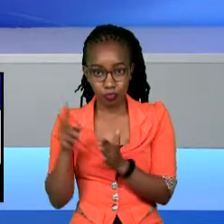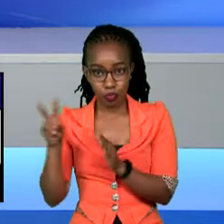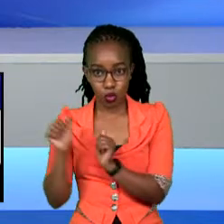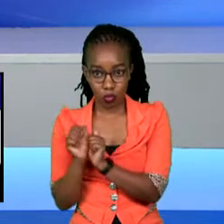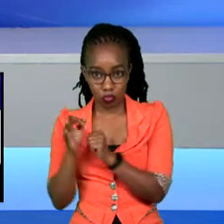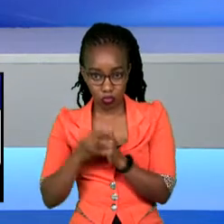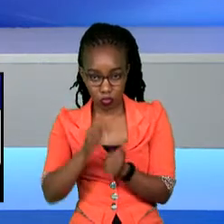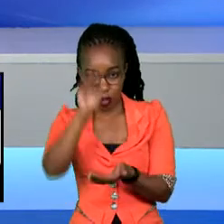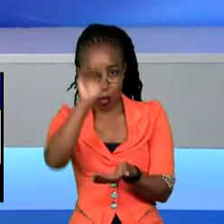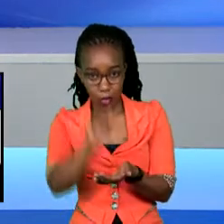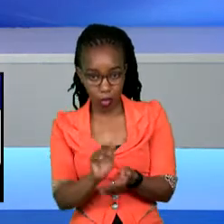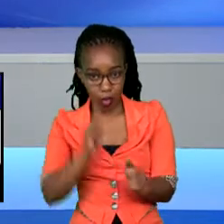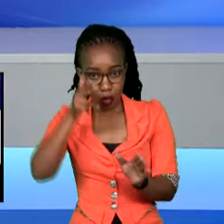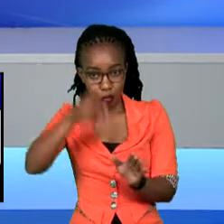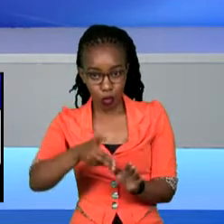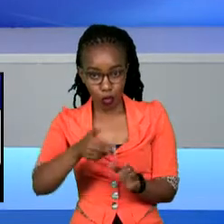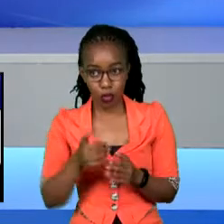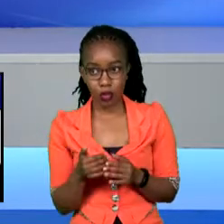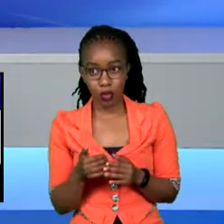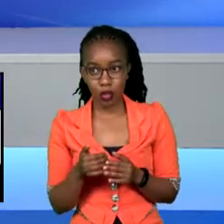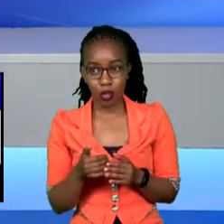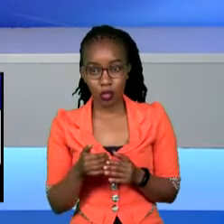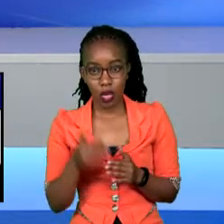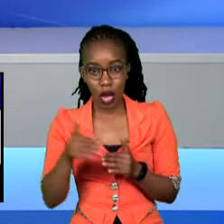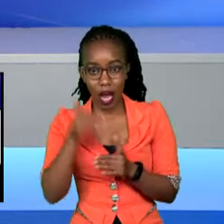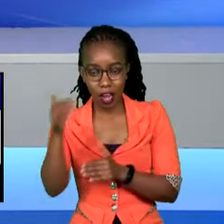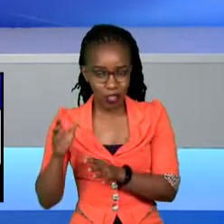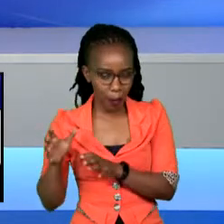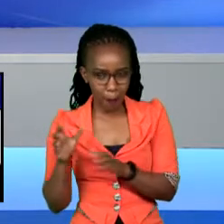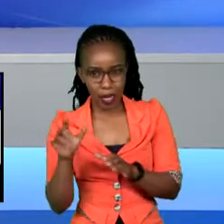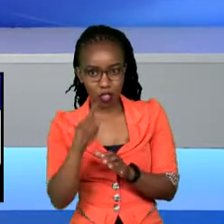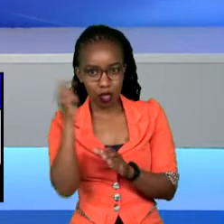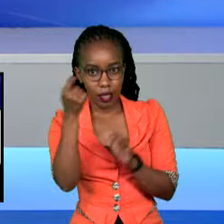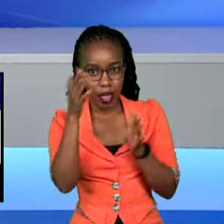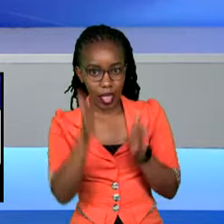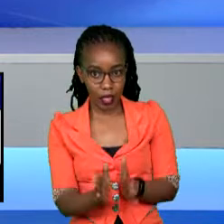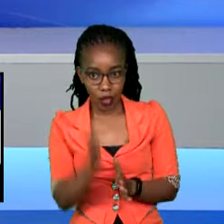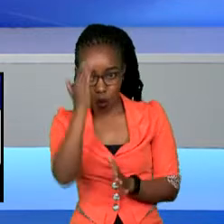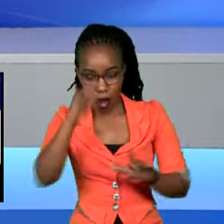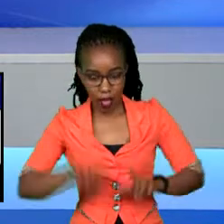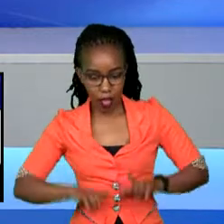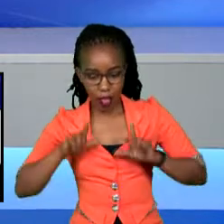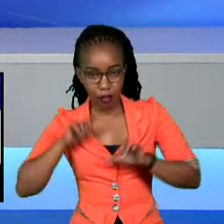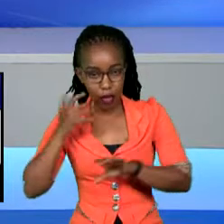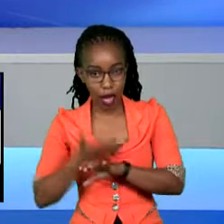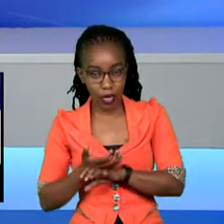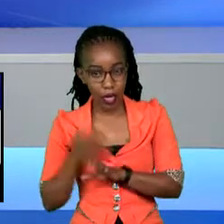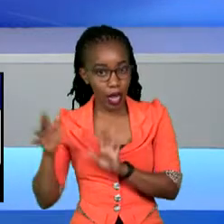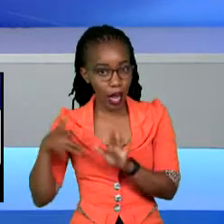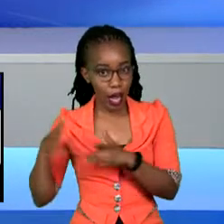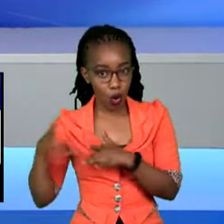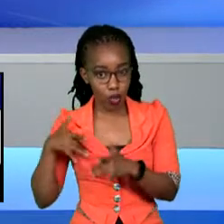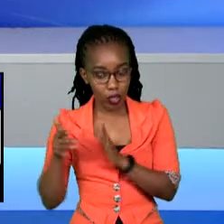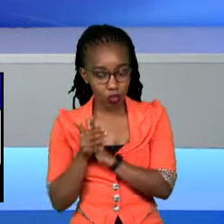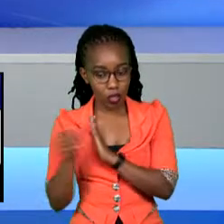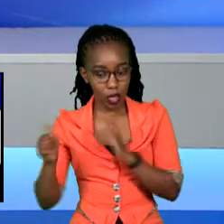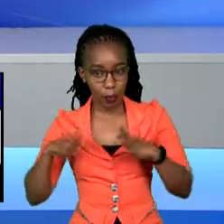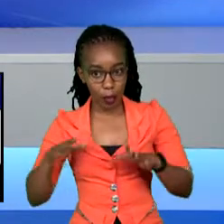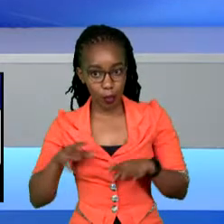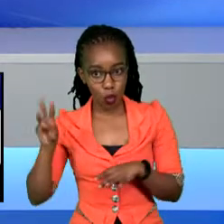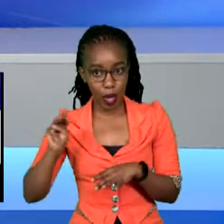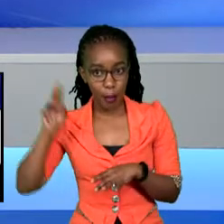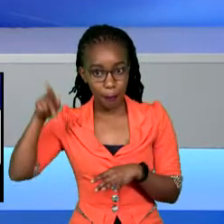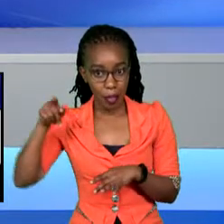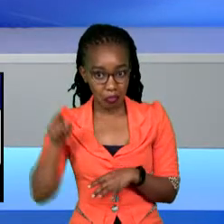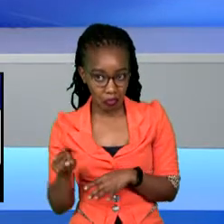see reduction of fuel following mounting pressure from Kenyans over the high cost of living. However, according to experts, members of